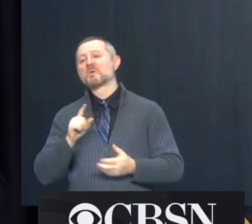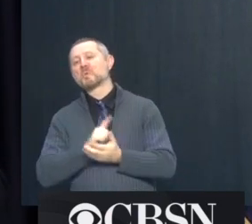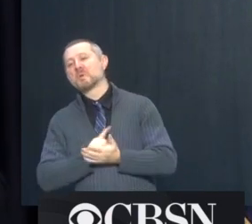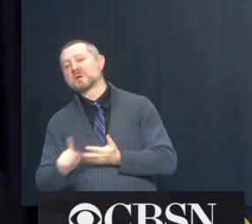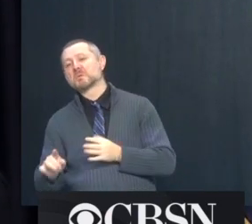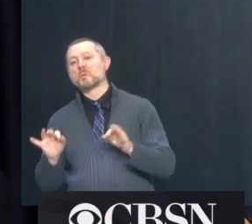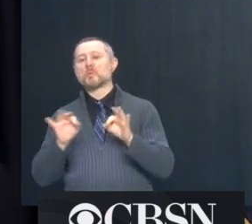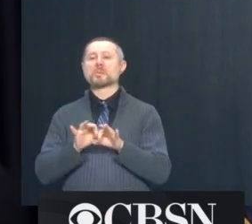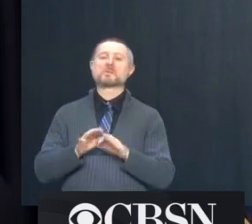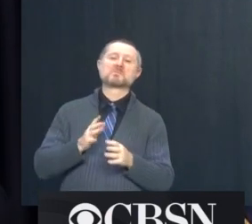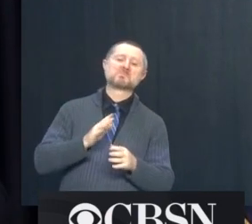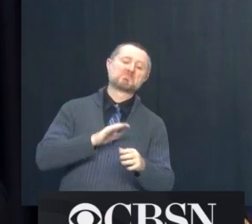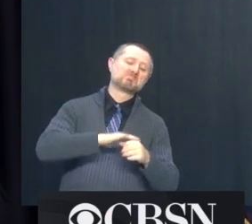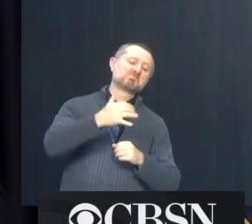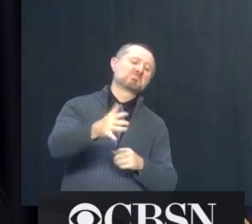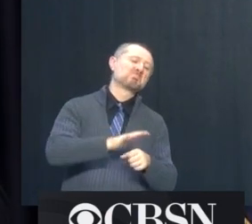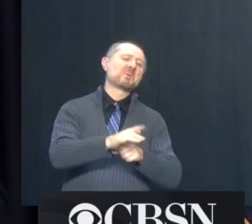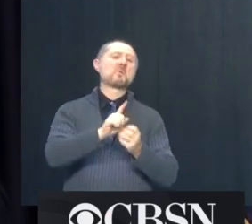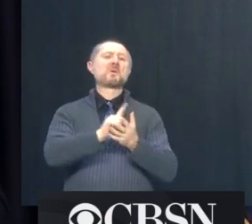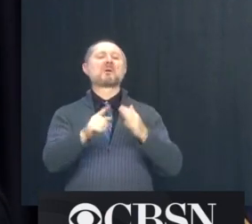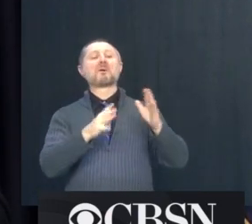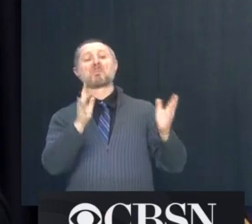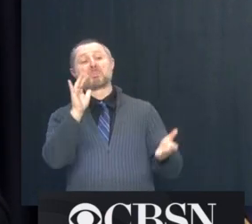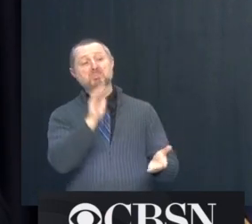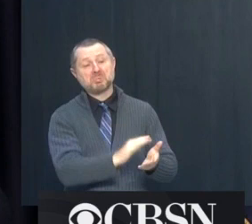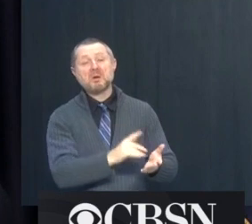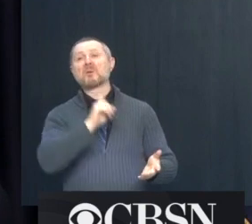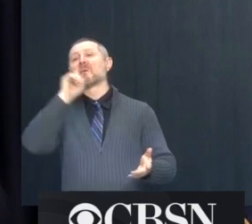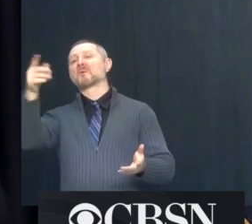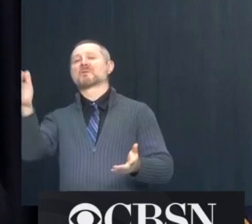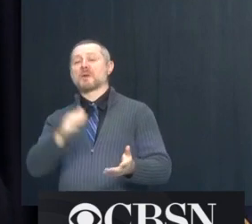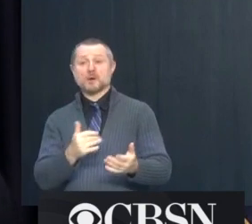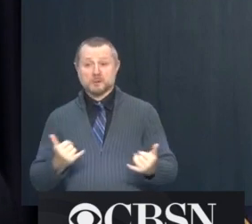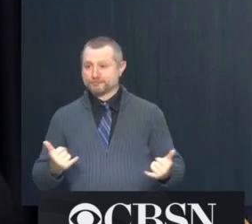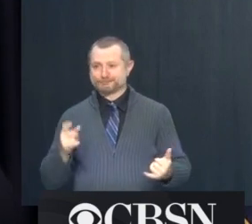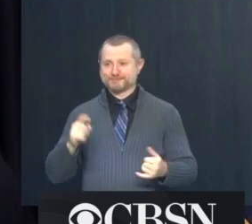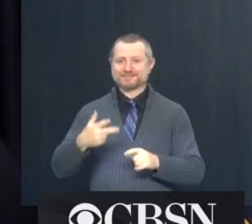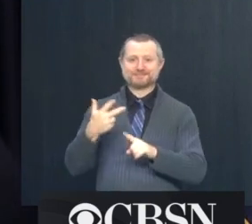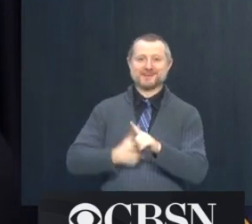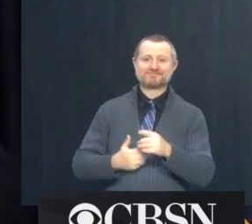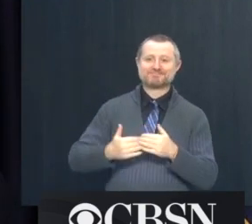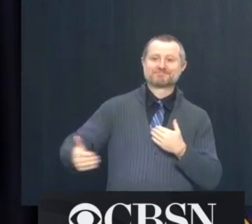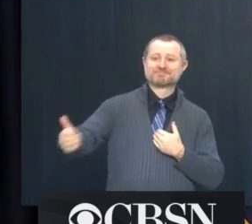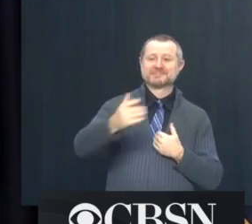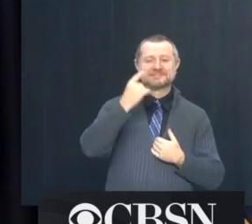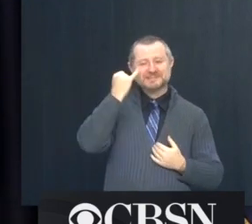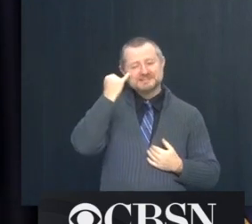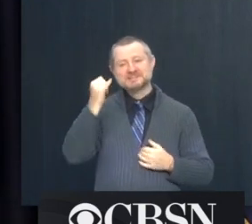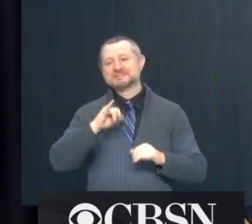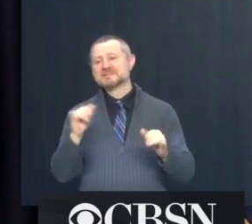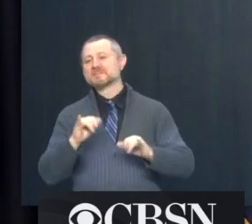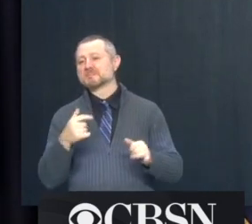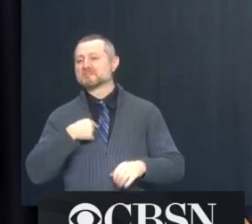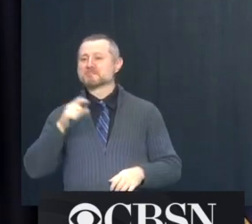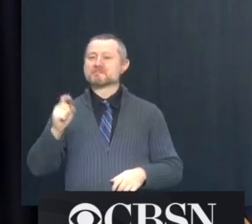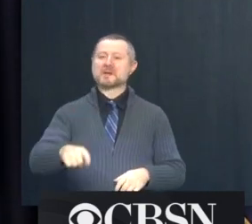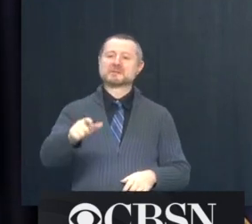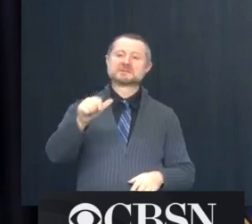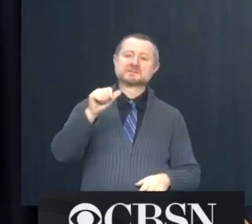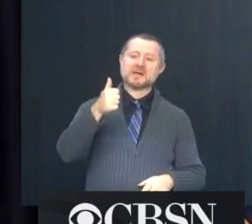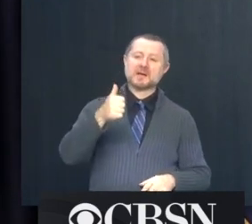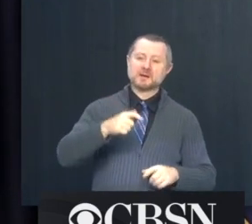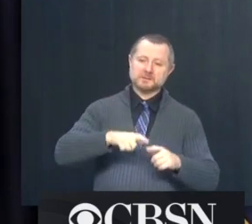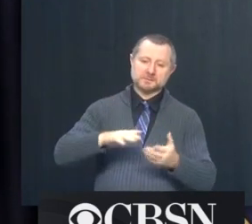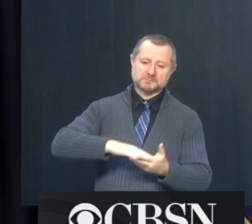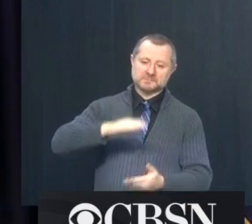you, you have to have at least 10 cartons of eggs in your refrigerator. You know, I don't have 10 cartons. I have one carton at a